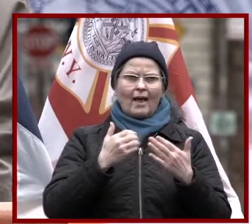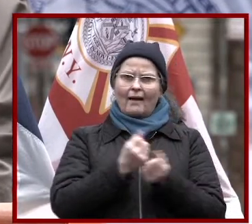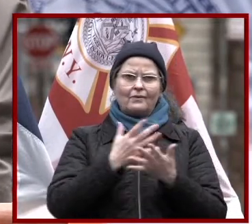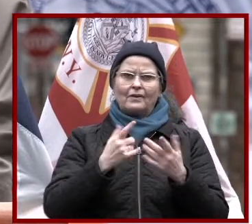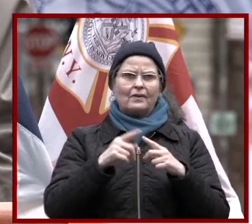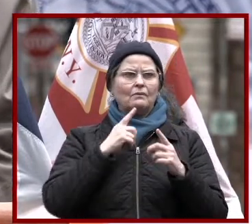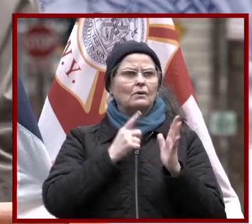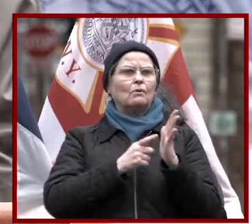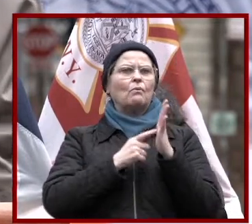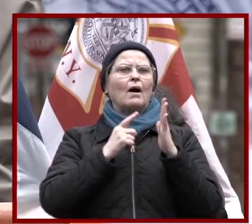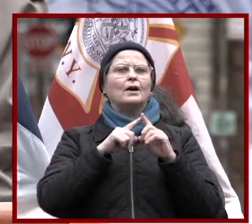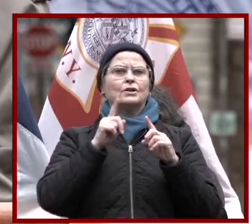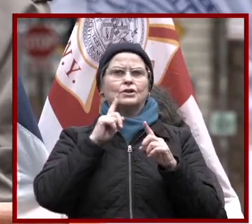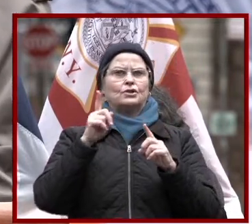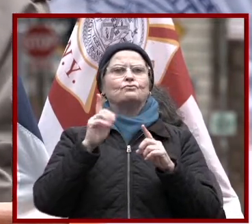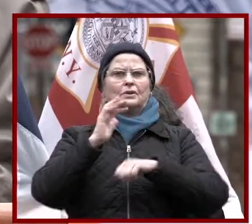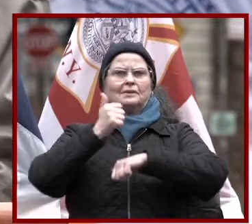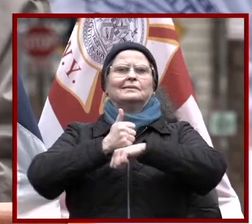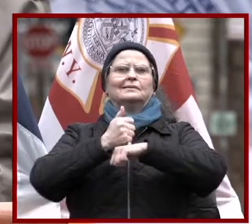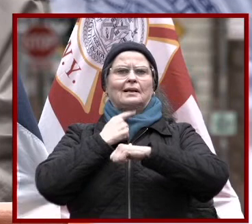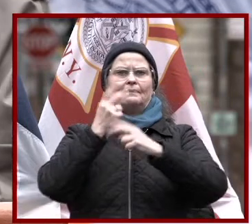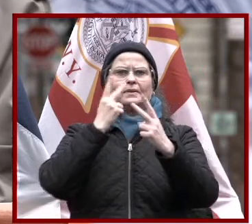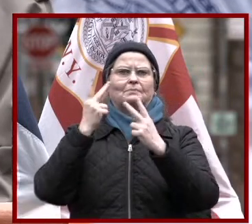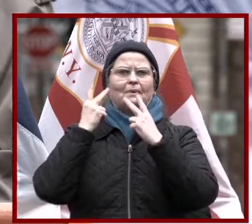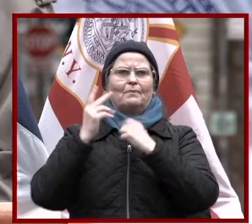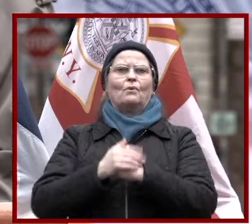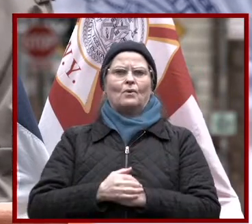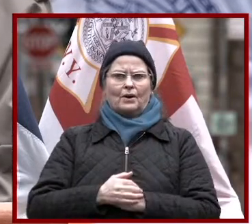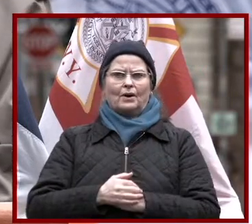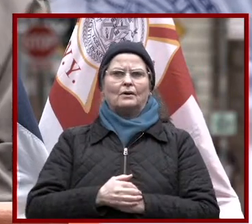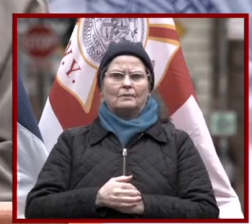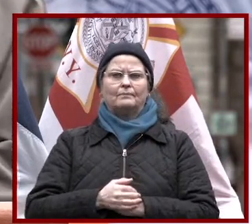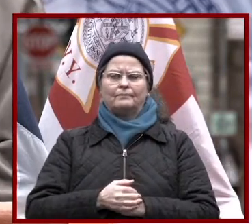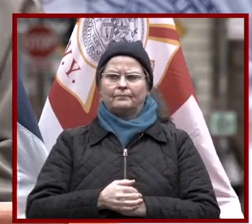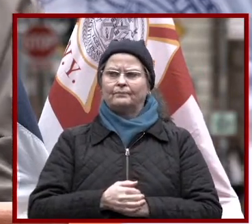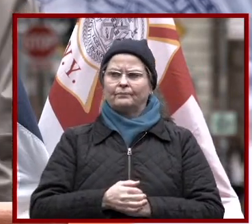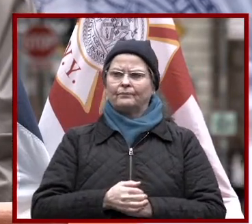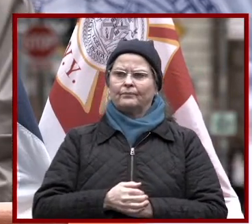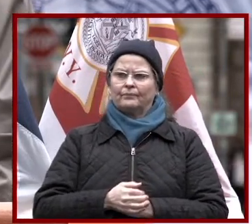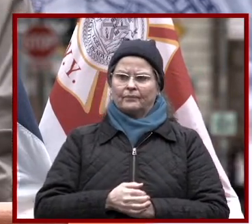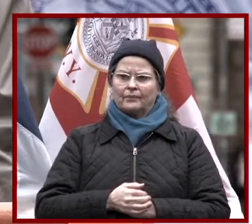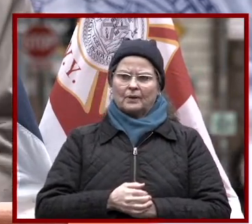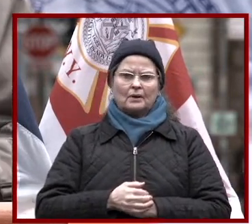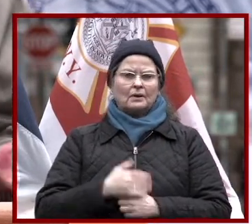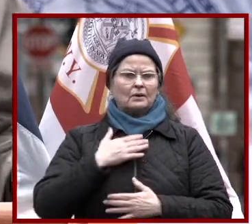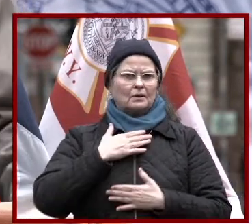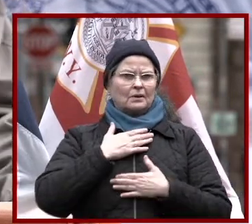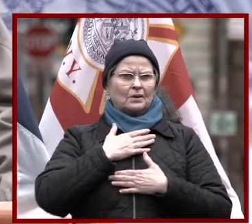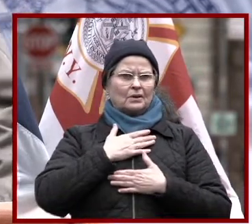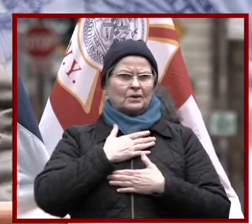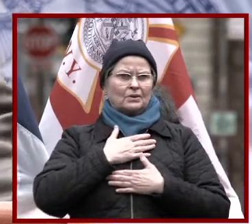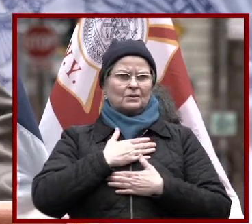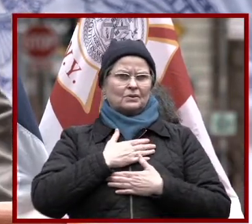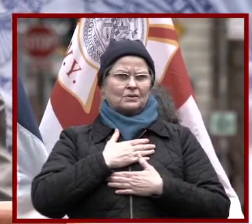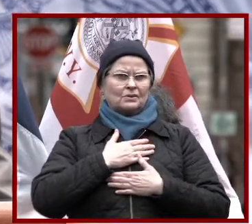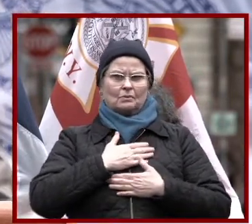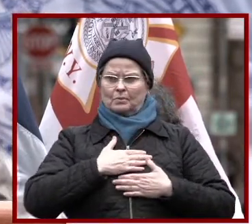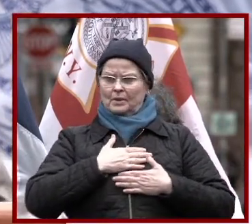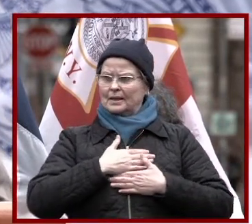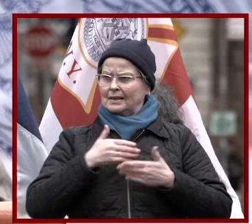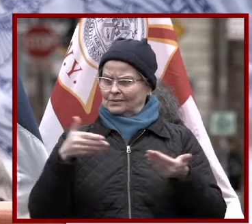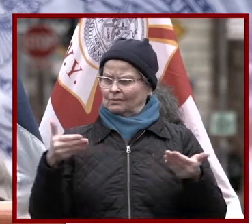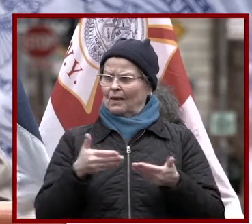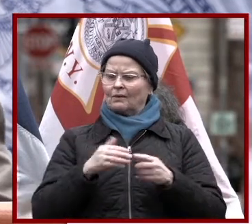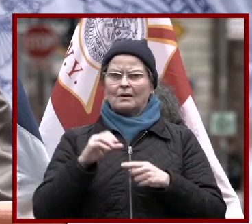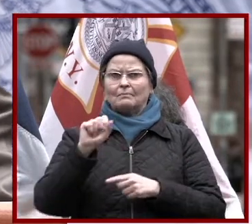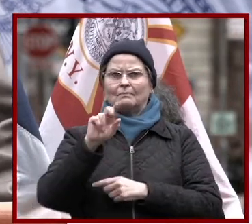make this memorial that you're going to hear about after Suzanne a reality. So please, and Suzanne represents the